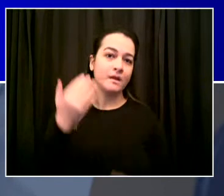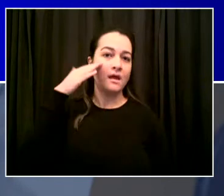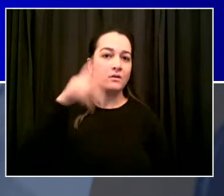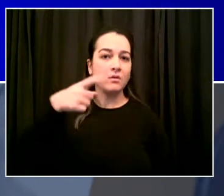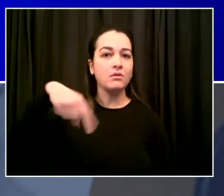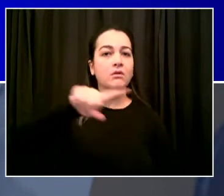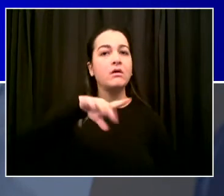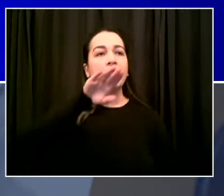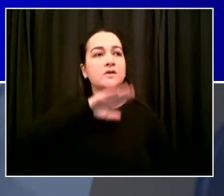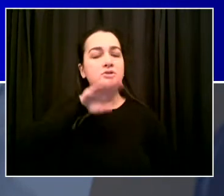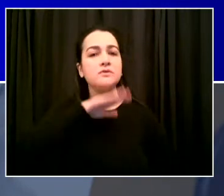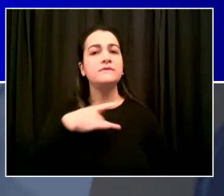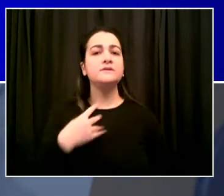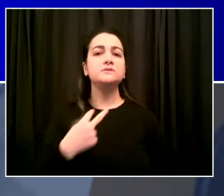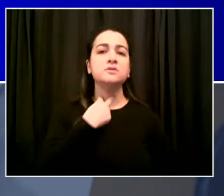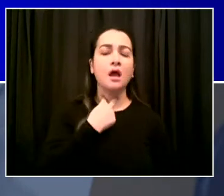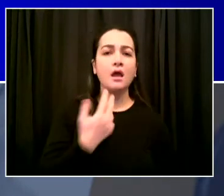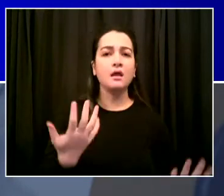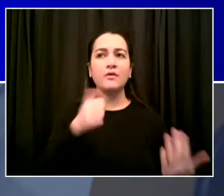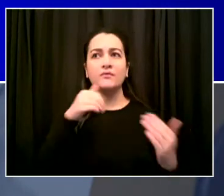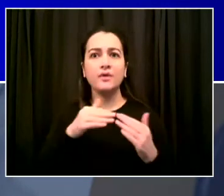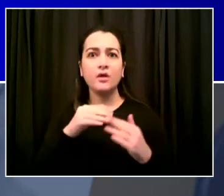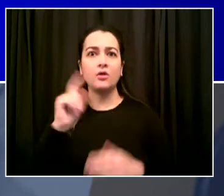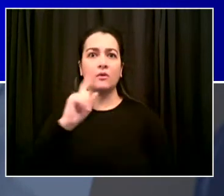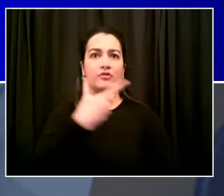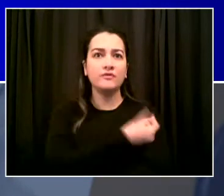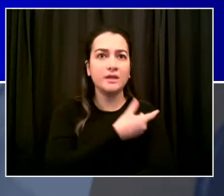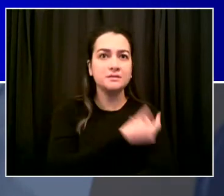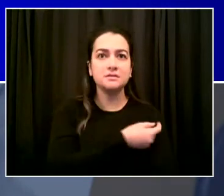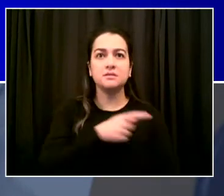again. What have we done so far?